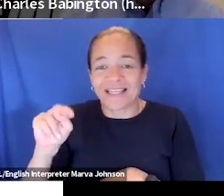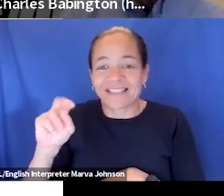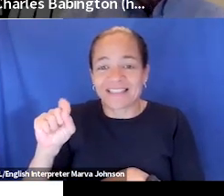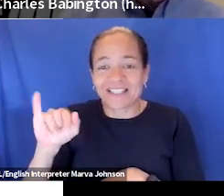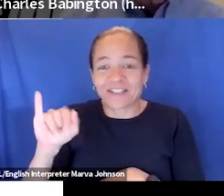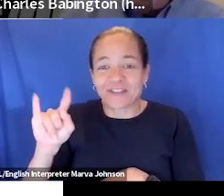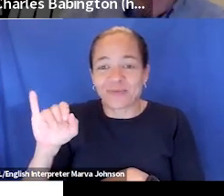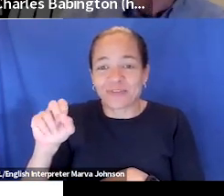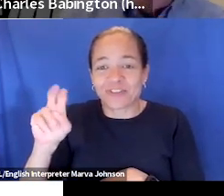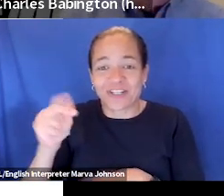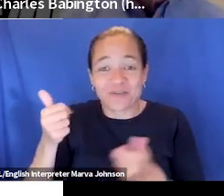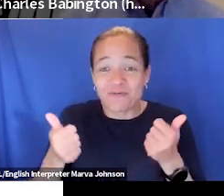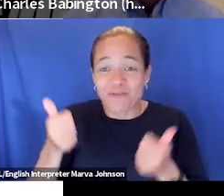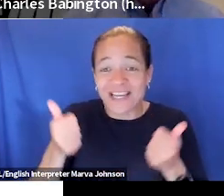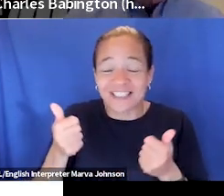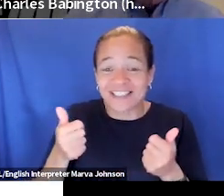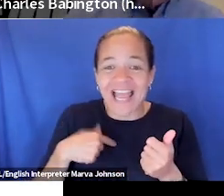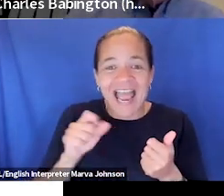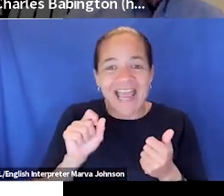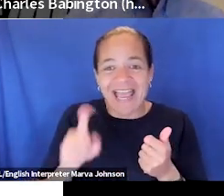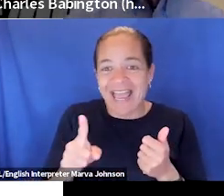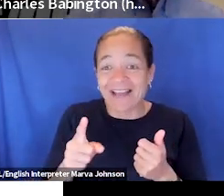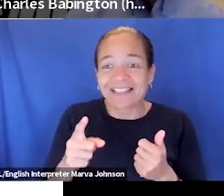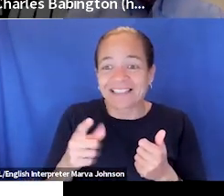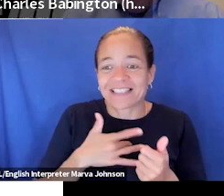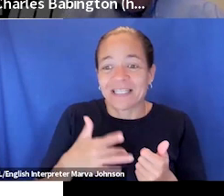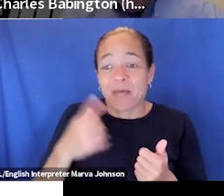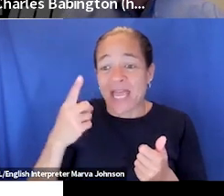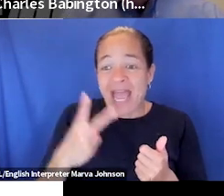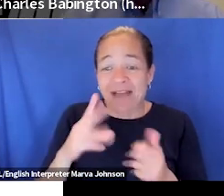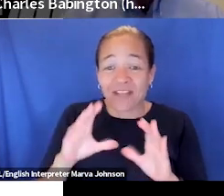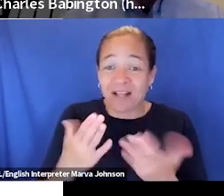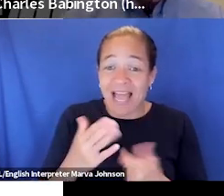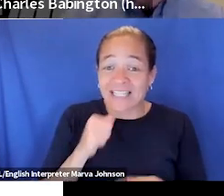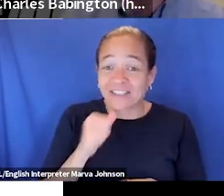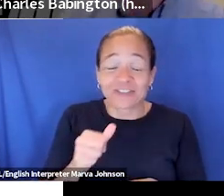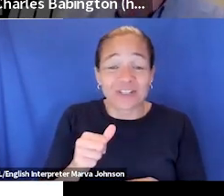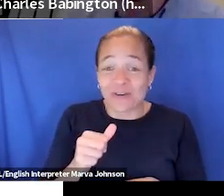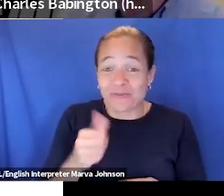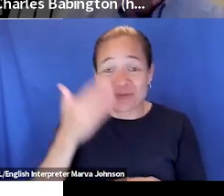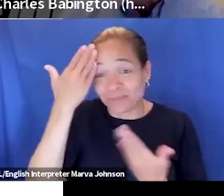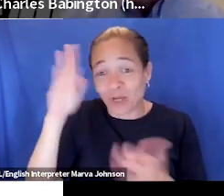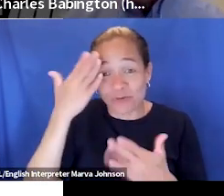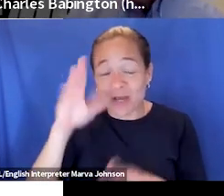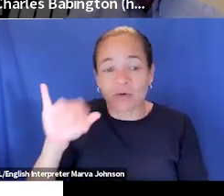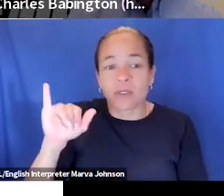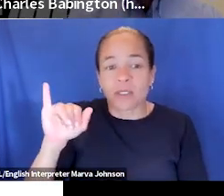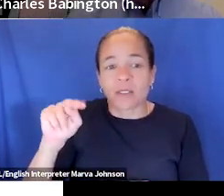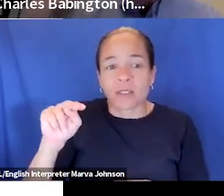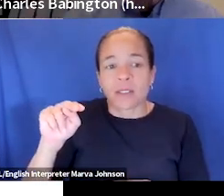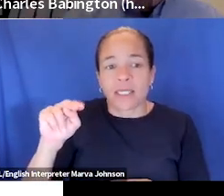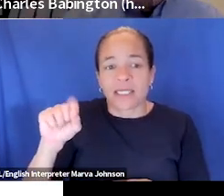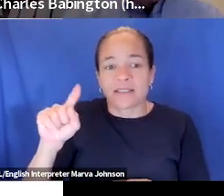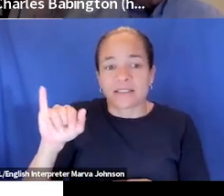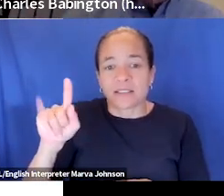all the time. Generally, half the class doesn't know. It's institution. It's not a crime to say or write institute. People do it, but